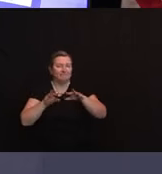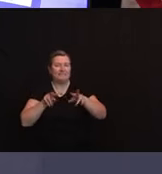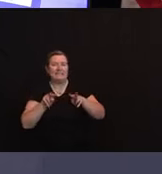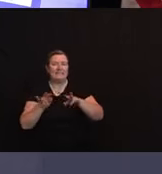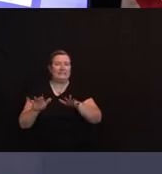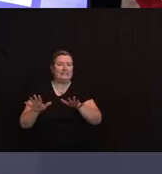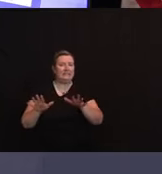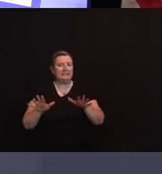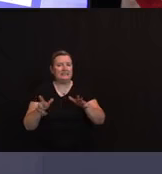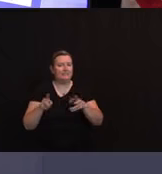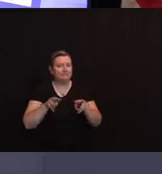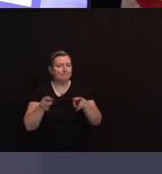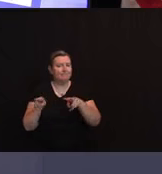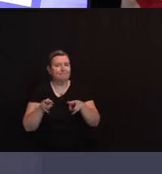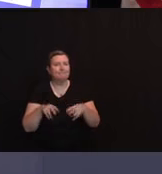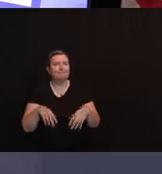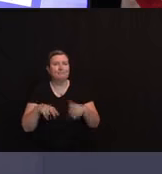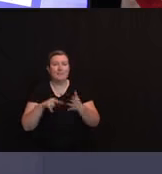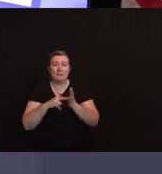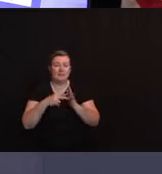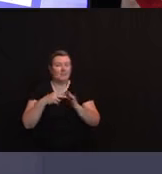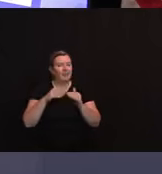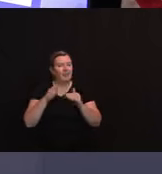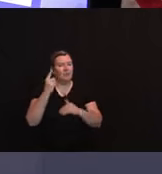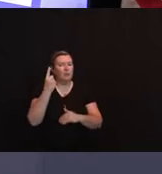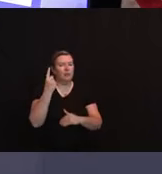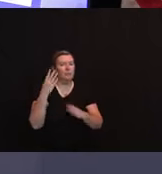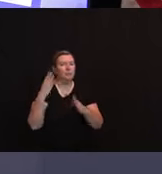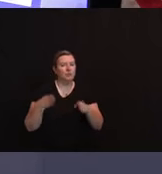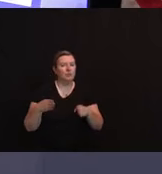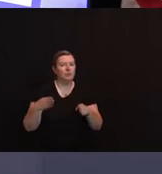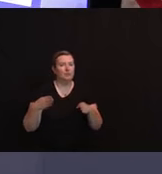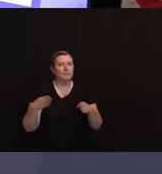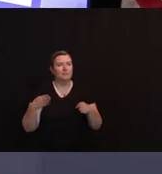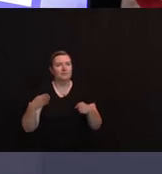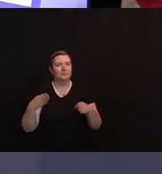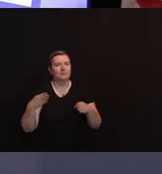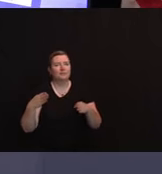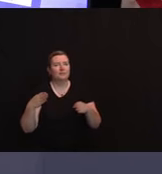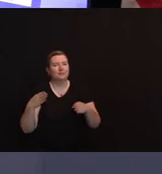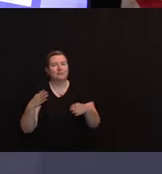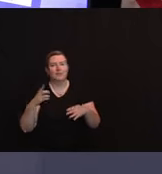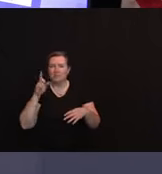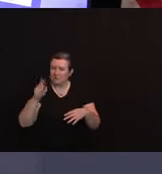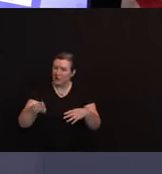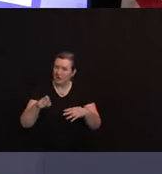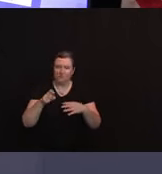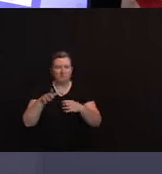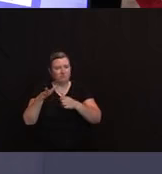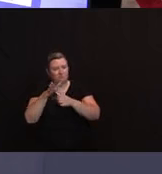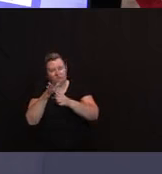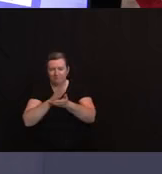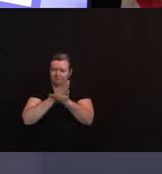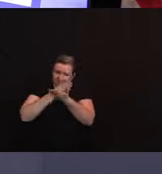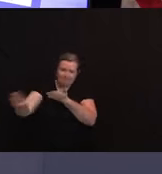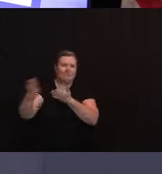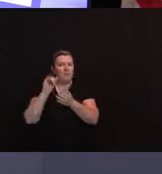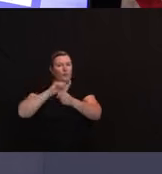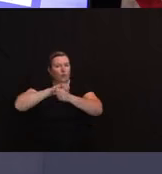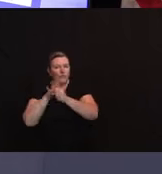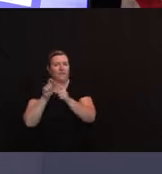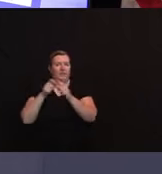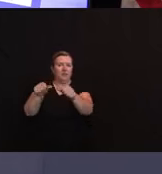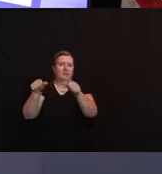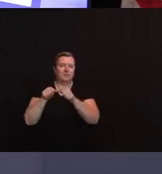of the disease that is still in our communities out of our long-term care facilities. We've been working with